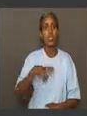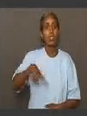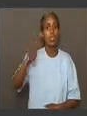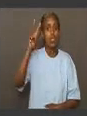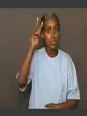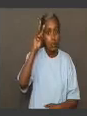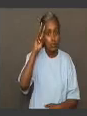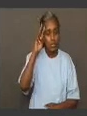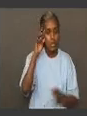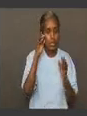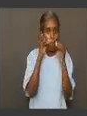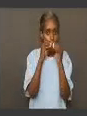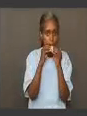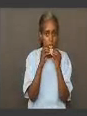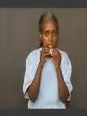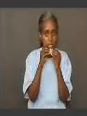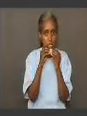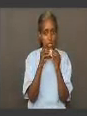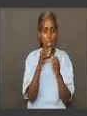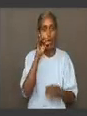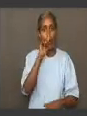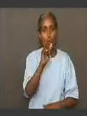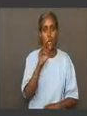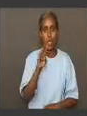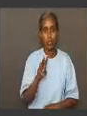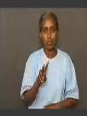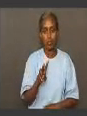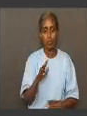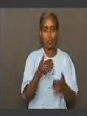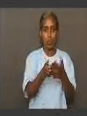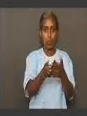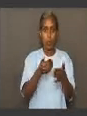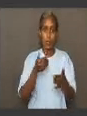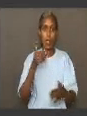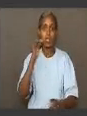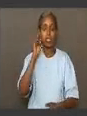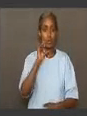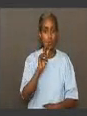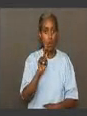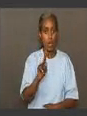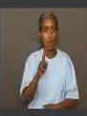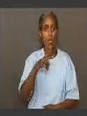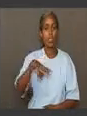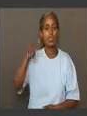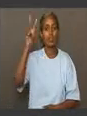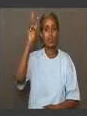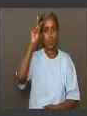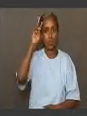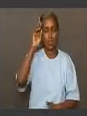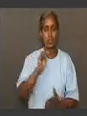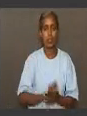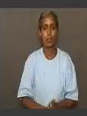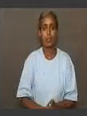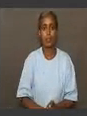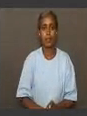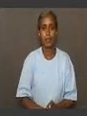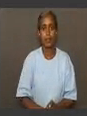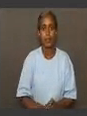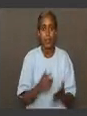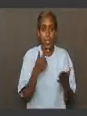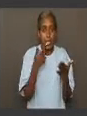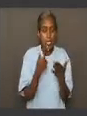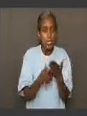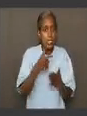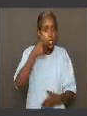squared plus y2 minus y1 squared. This